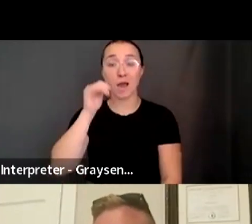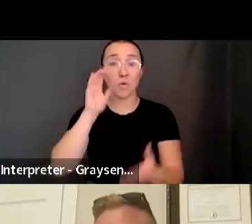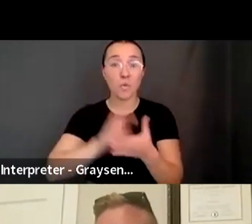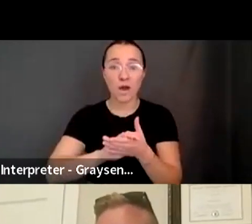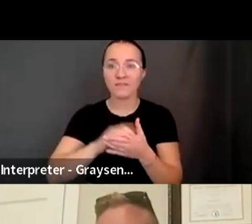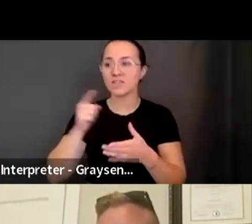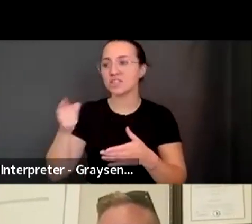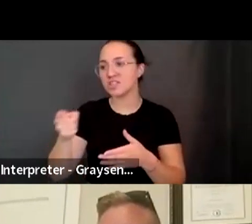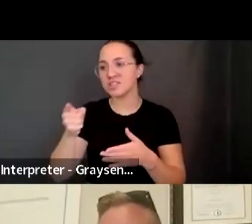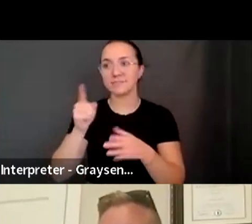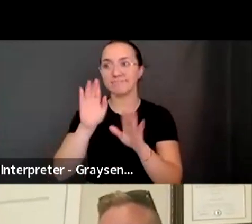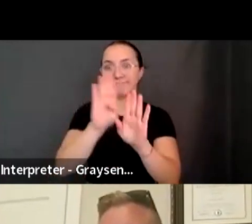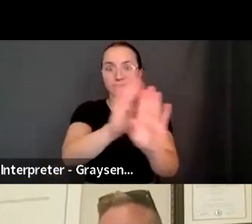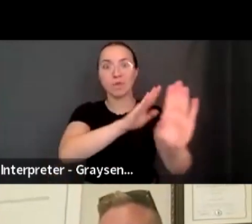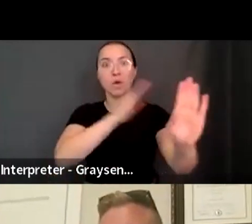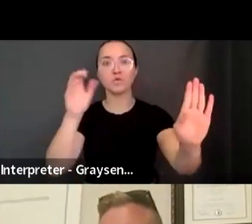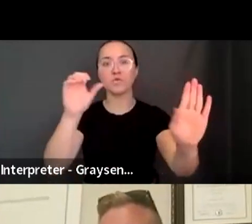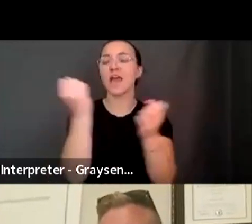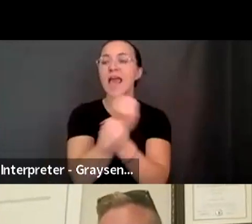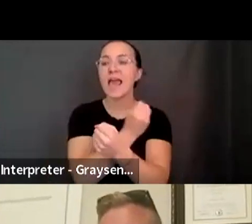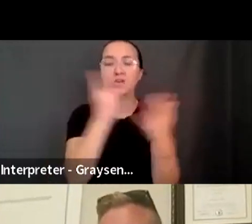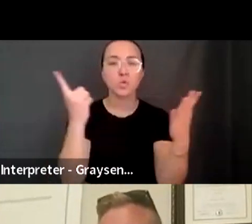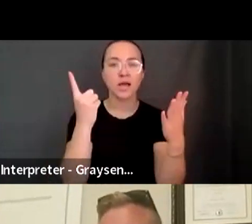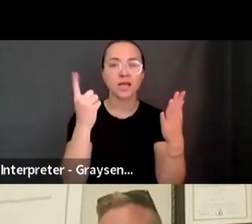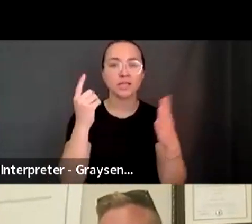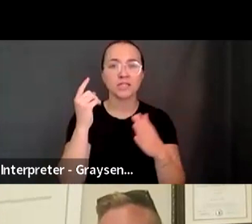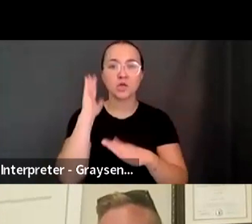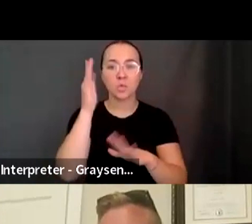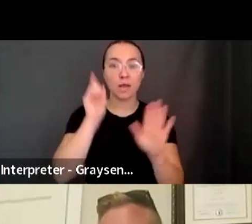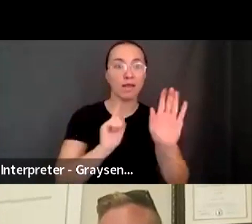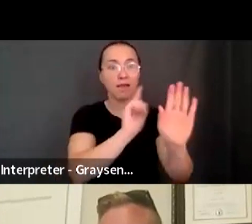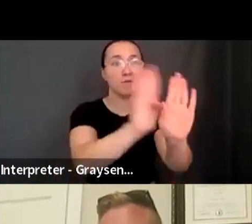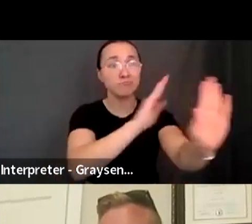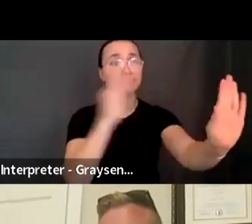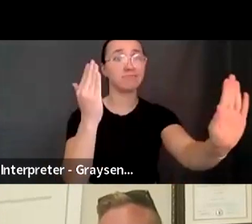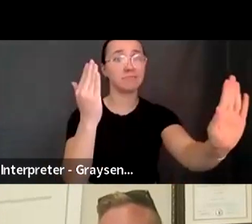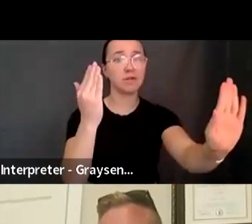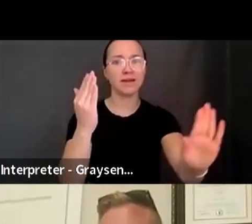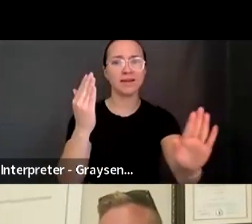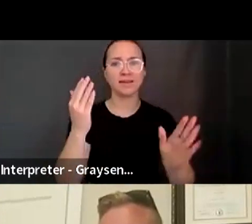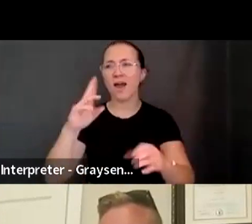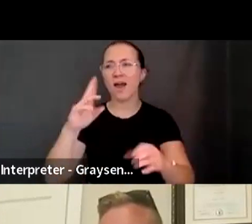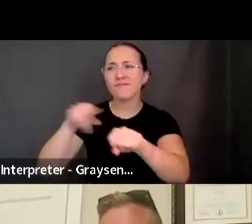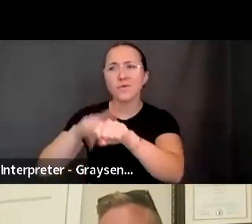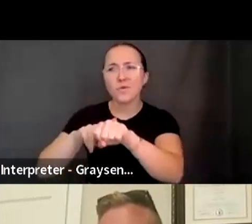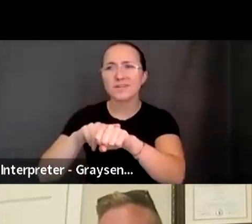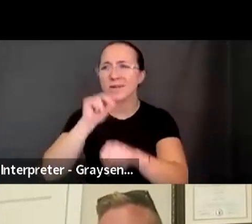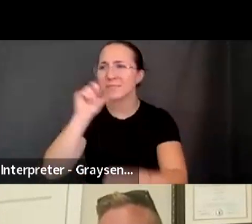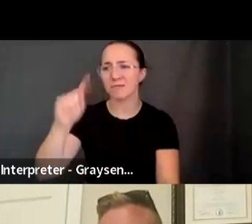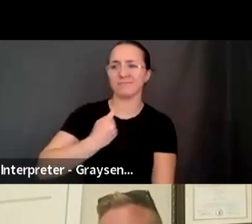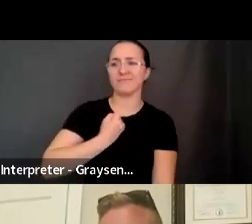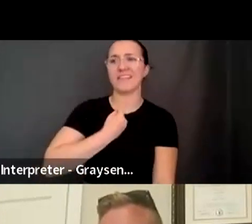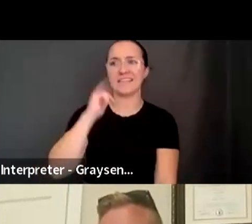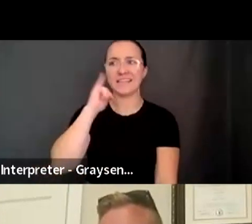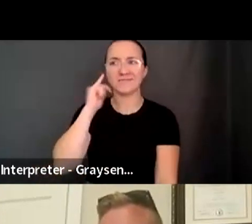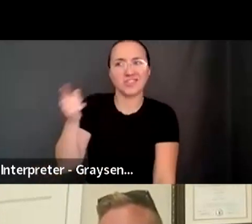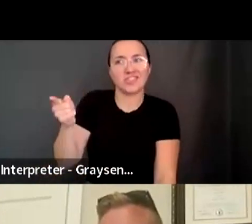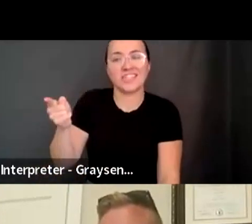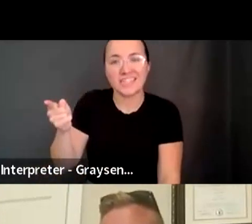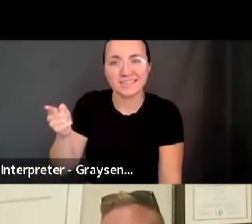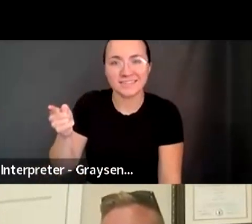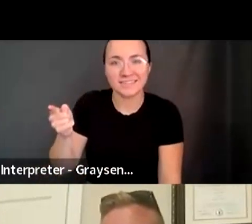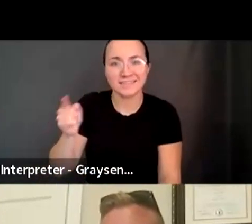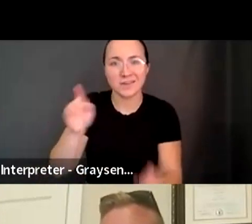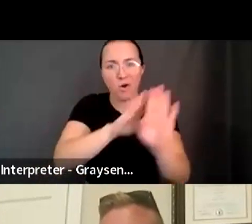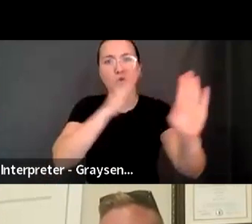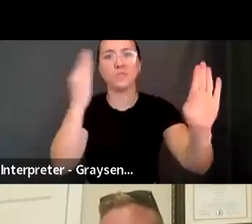or not. She's going to run and she's going to open the door. Then like, yeah, I would, you know, wouldn't be offended at all if she did that. But, you know, there are these